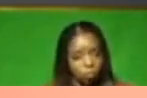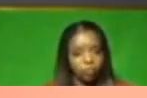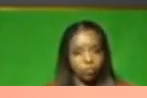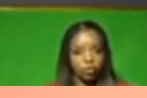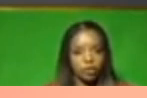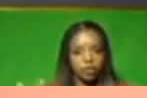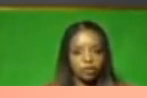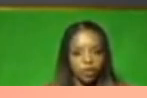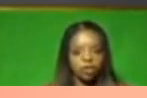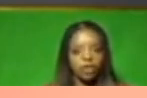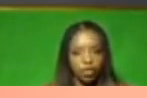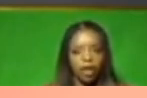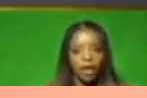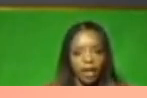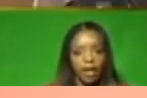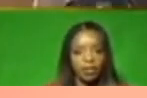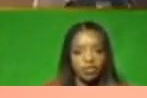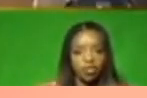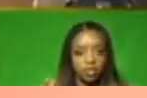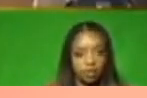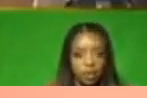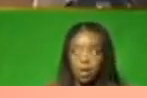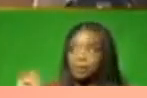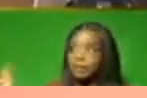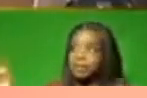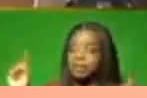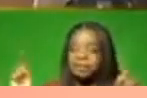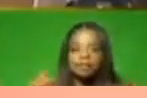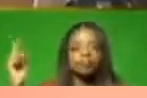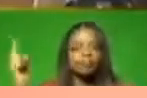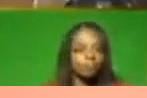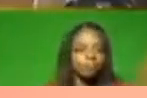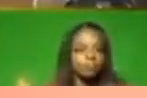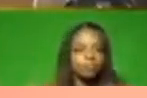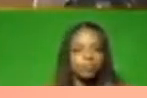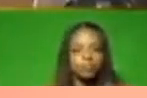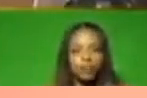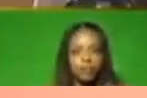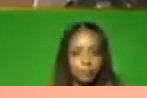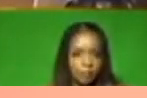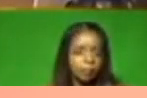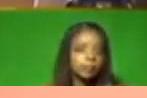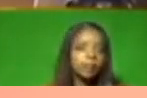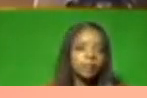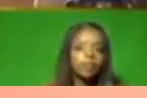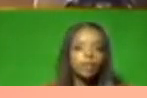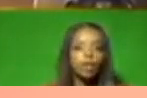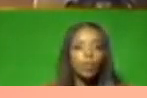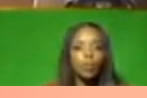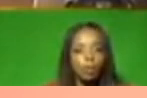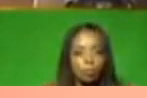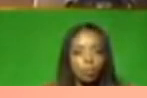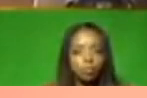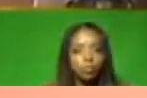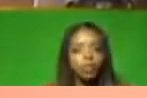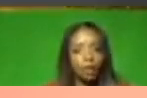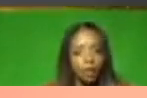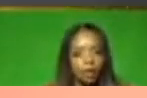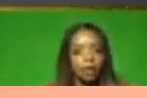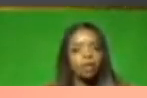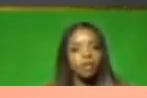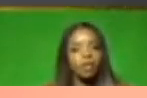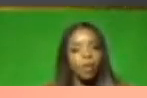of investment in our country. We have had an opportunity to visit many of the factories and